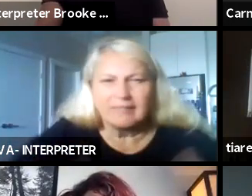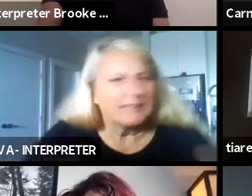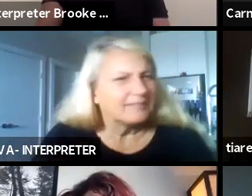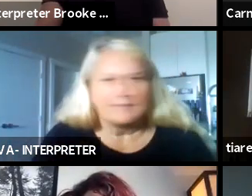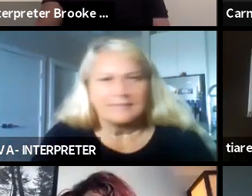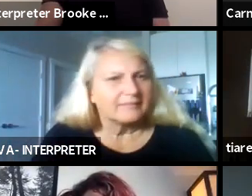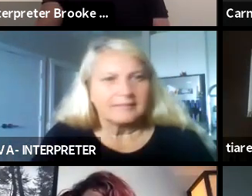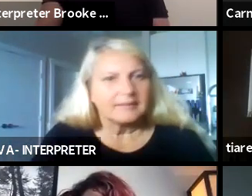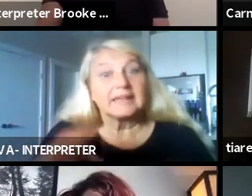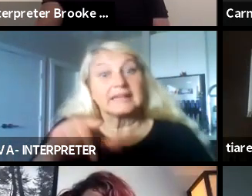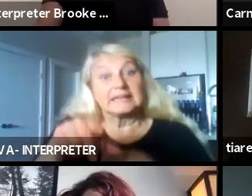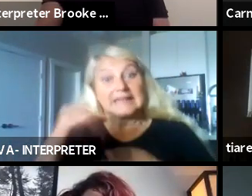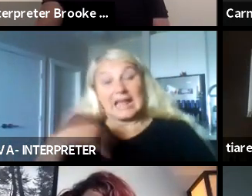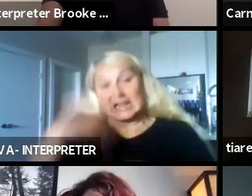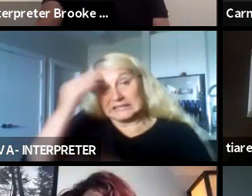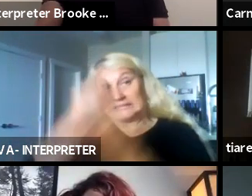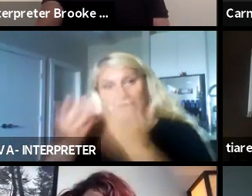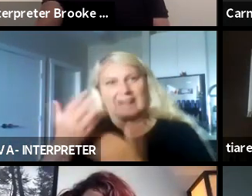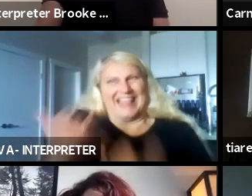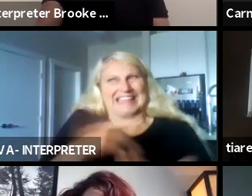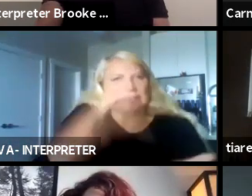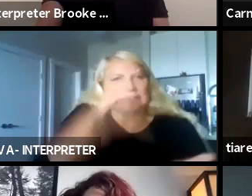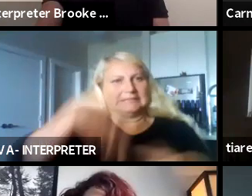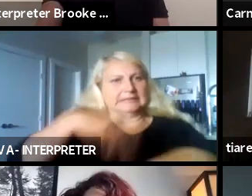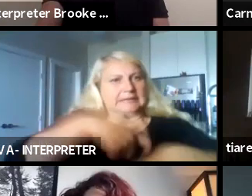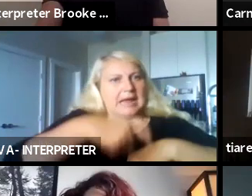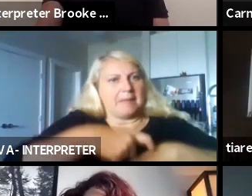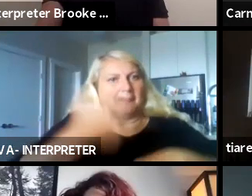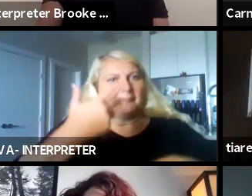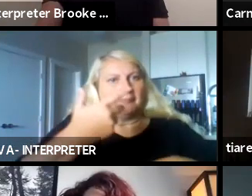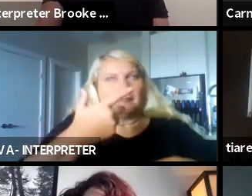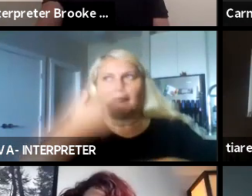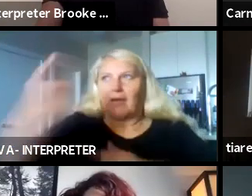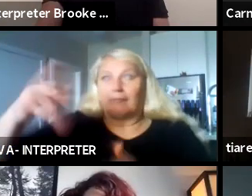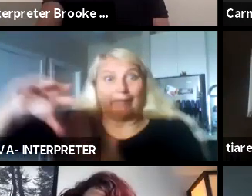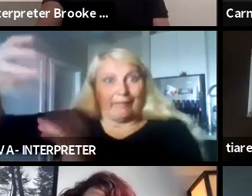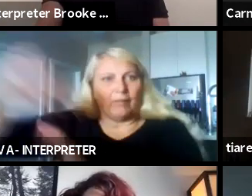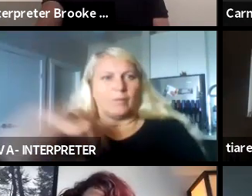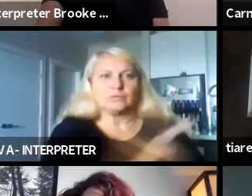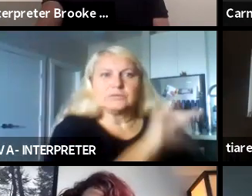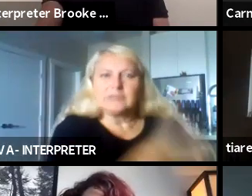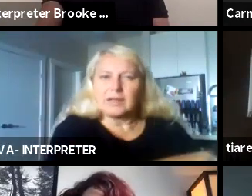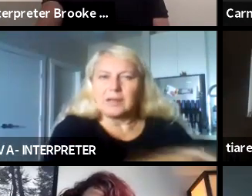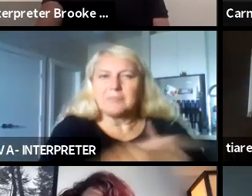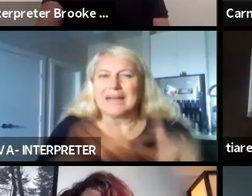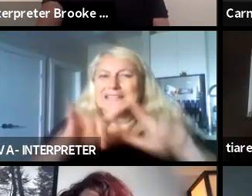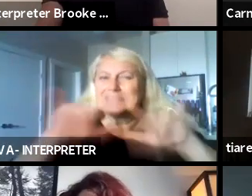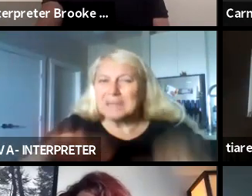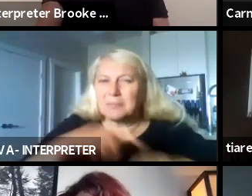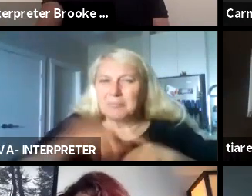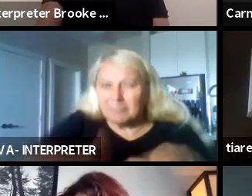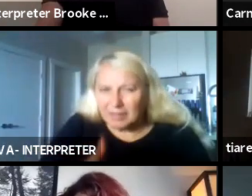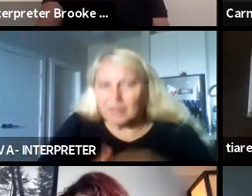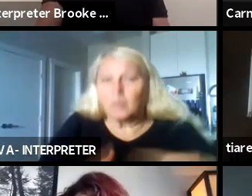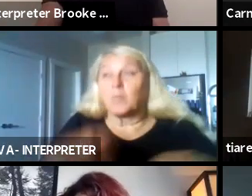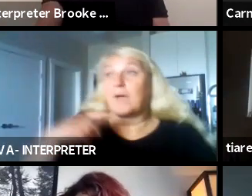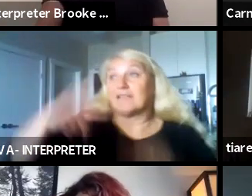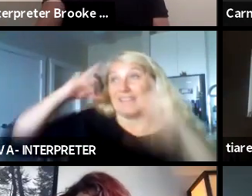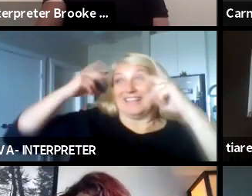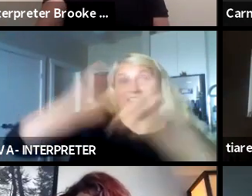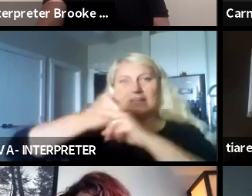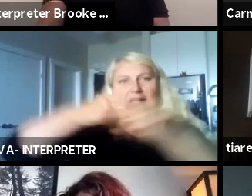while our relationships with time are often kind of constrained with a colonialist construct, our relationships with time with this group and